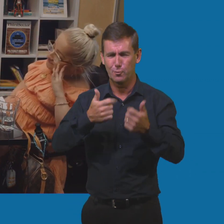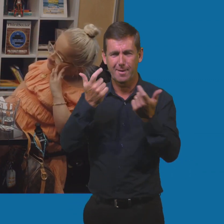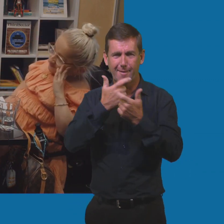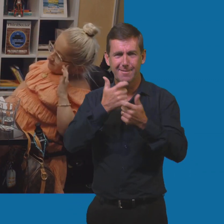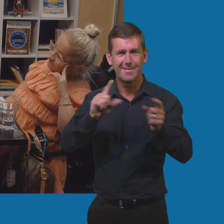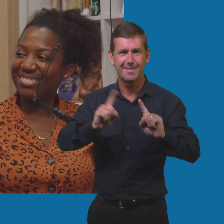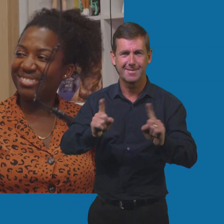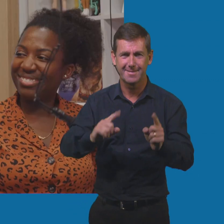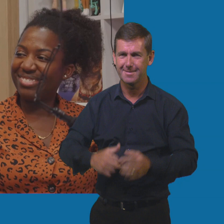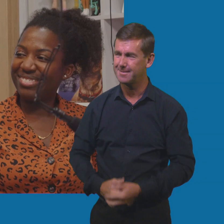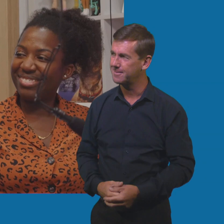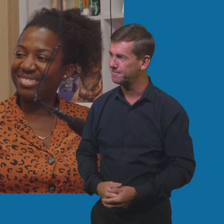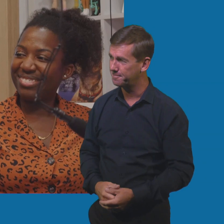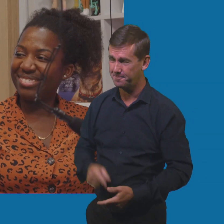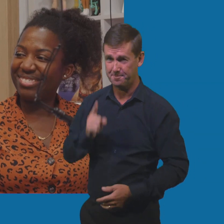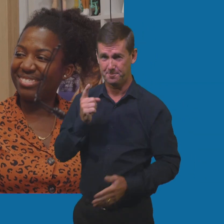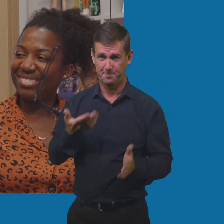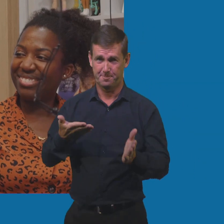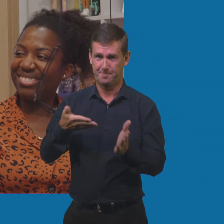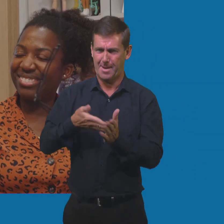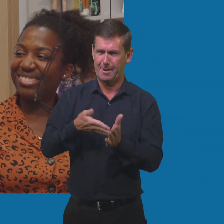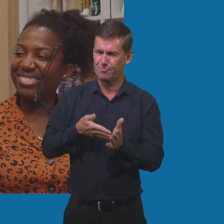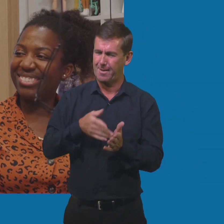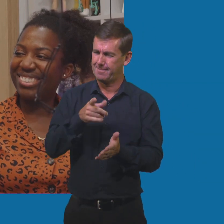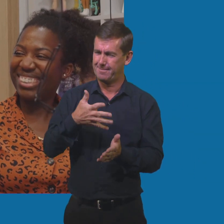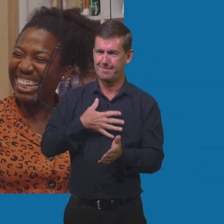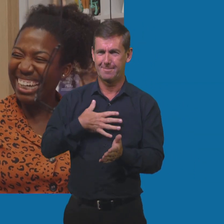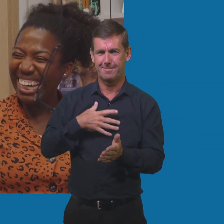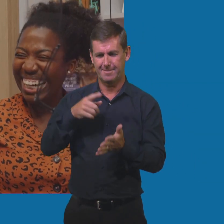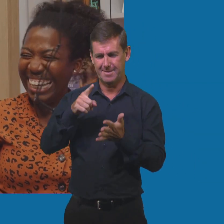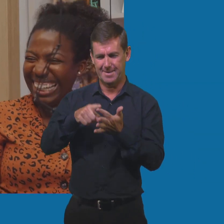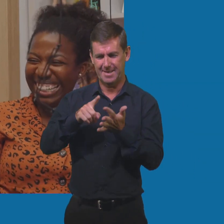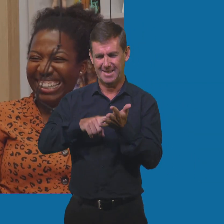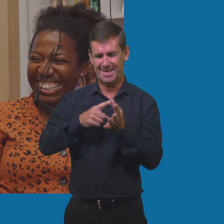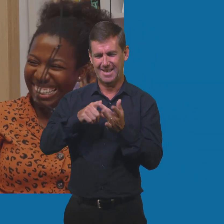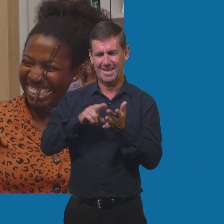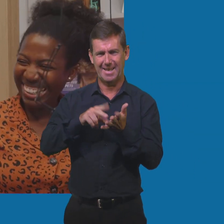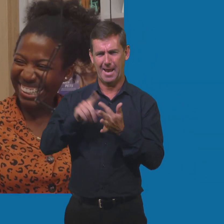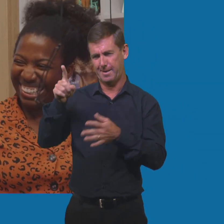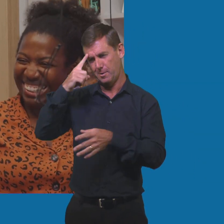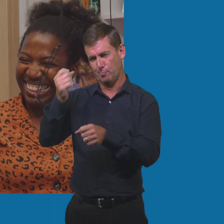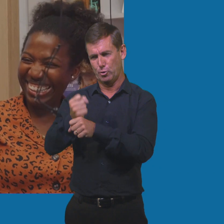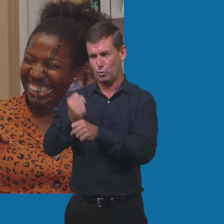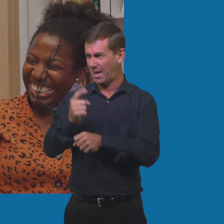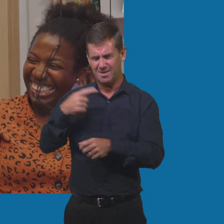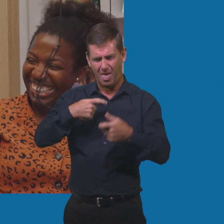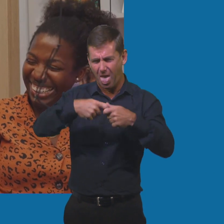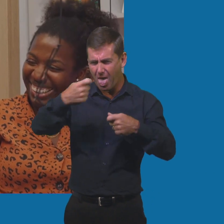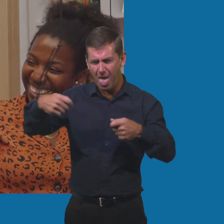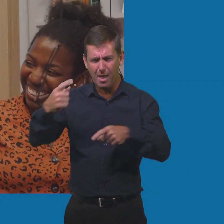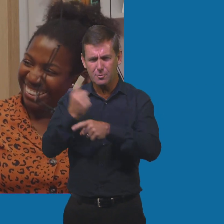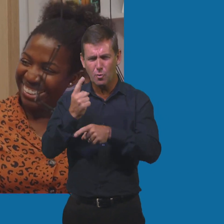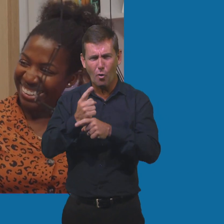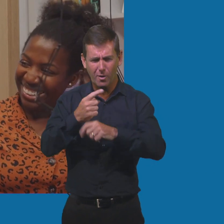I've also got a bonus one this week as well. Elaine, our producer, is probably going to throw something at me because I already talked for too long and now I'm adding in a bonus one. But first